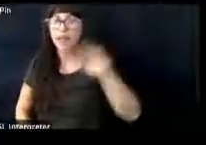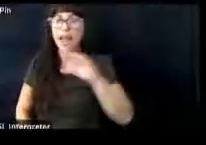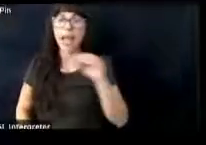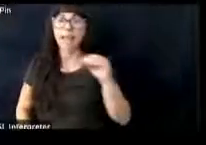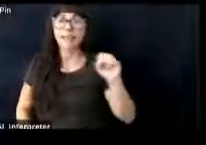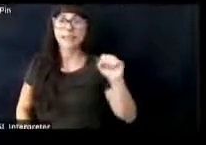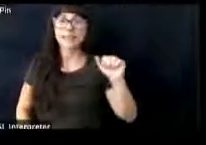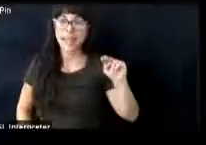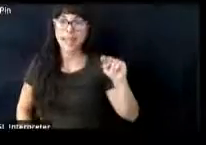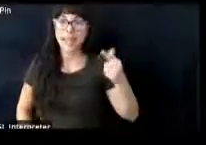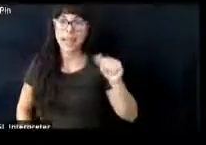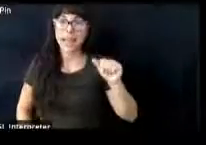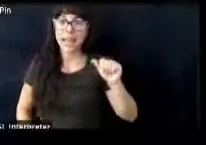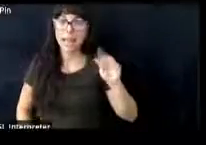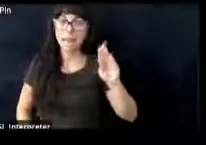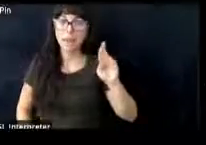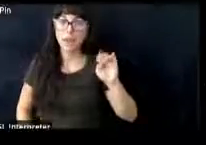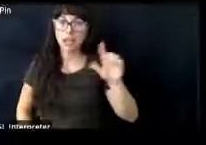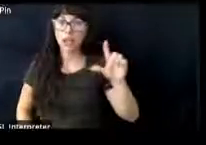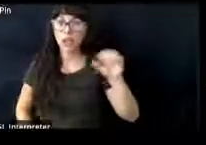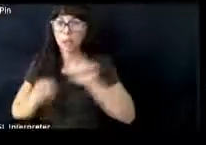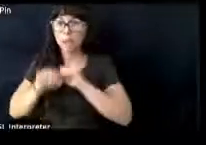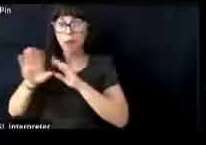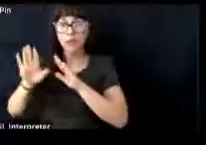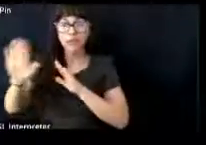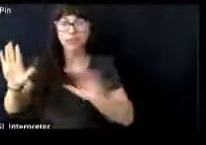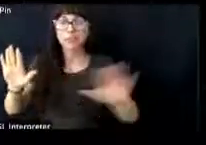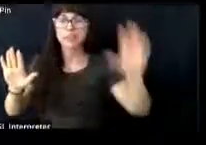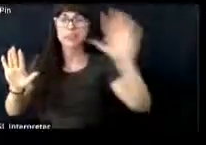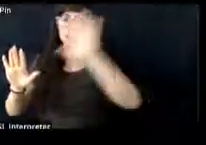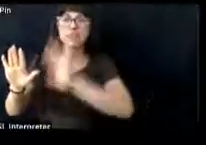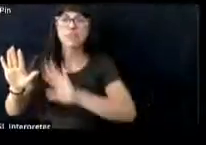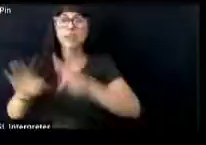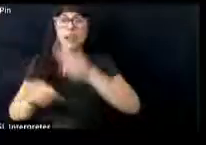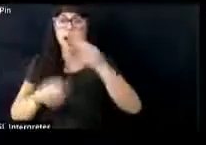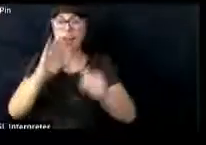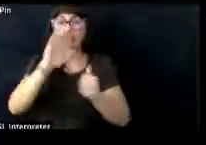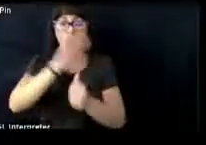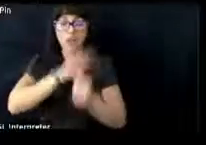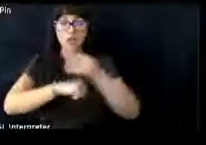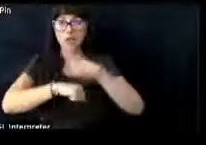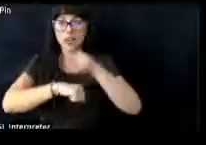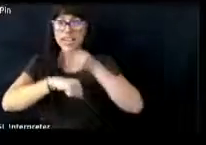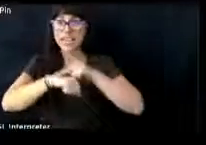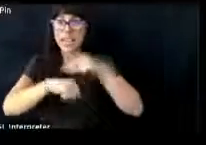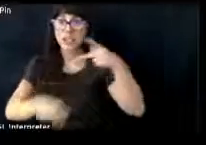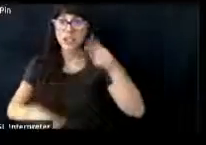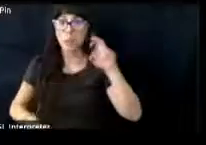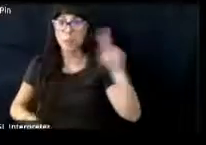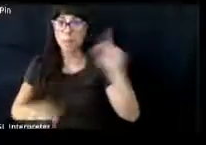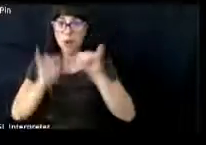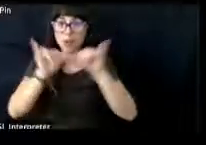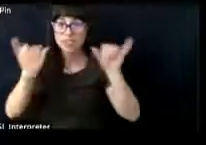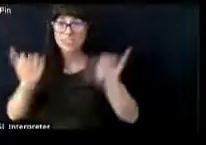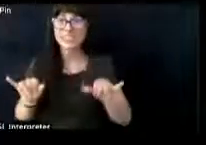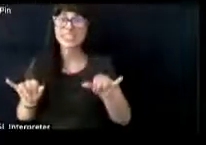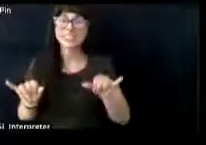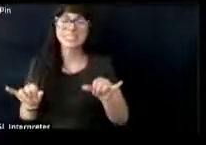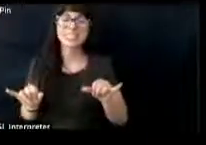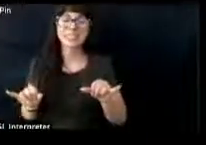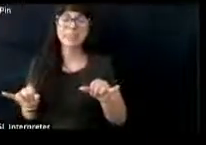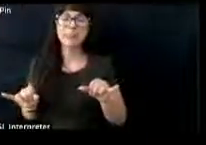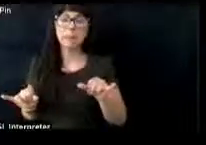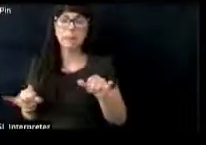east. And this would be considered the rim of the valley under the National Park System. I want to look at the